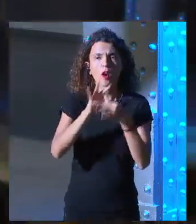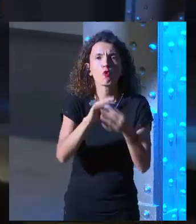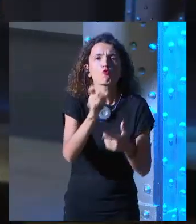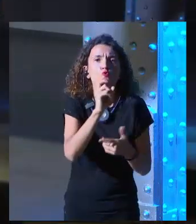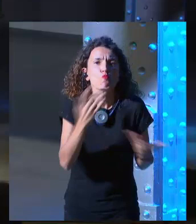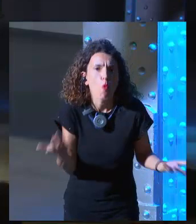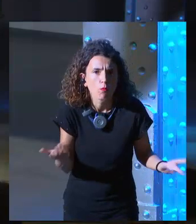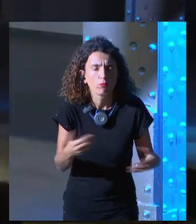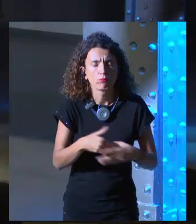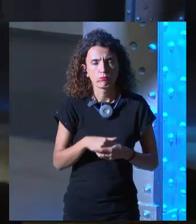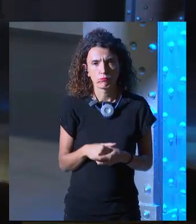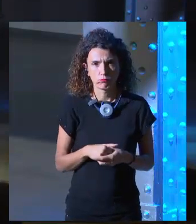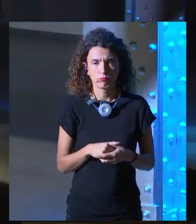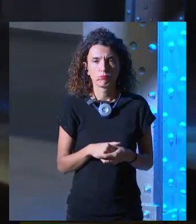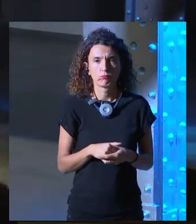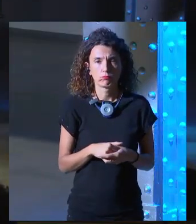it?